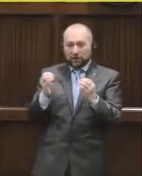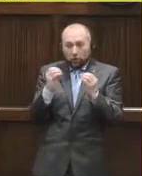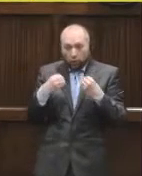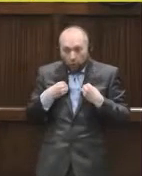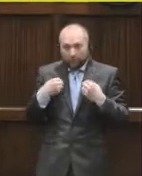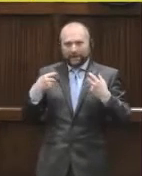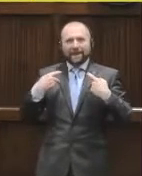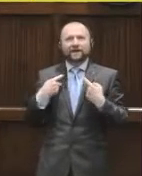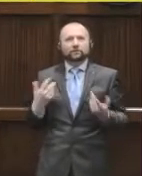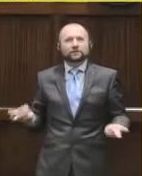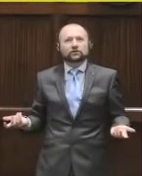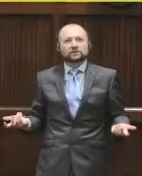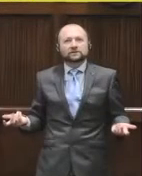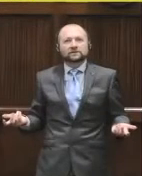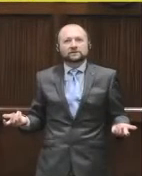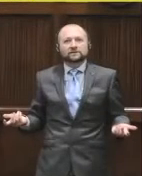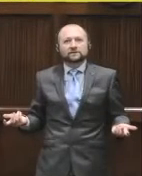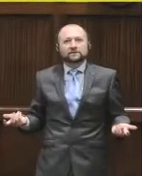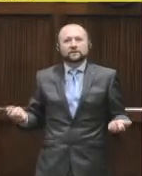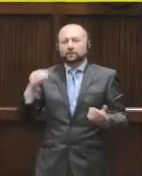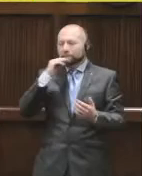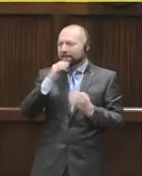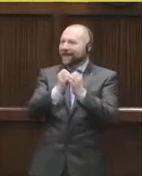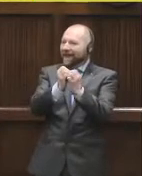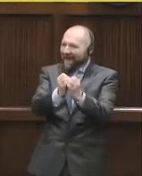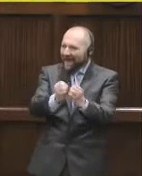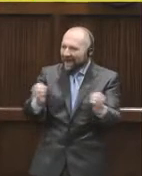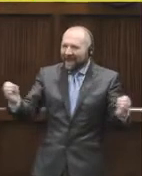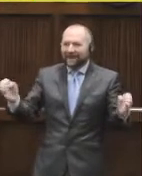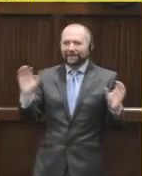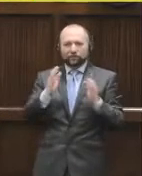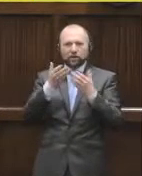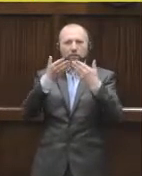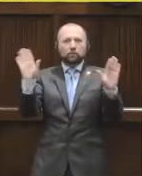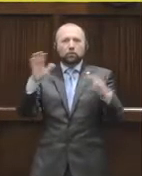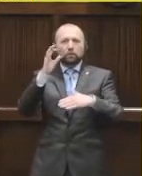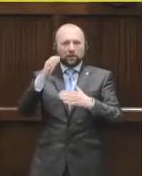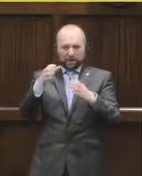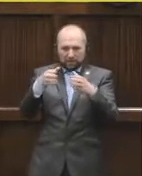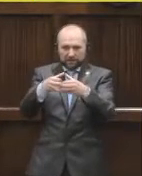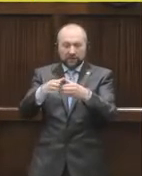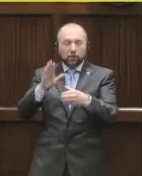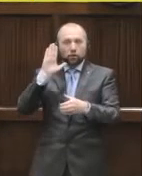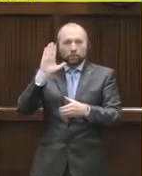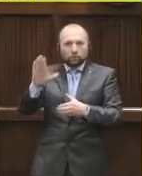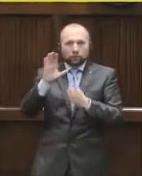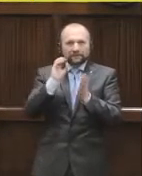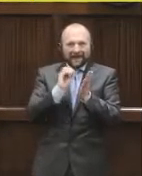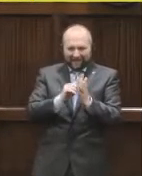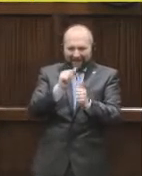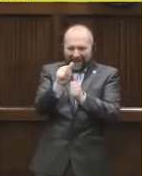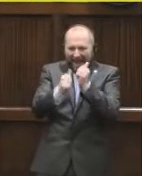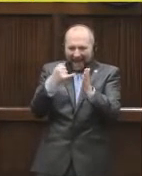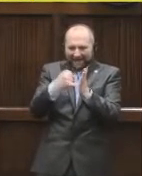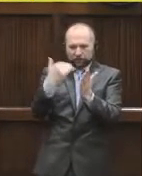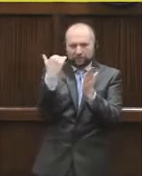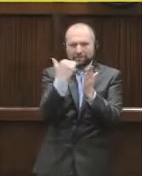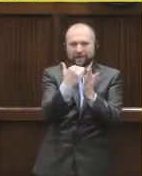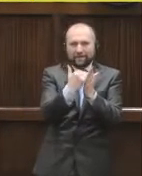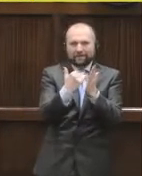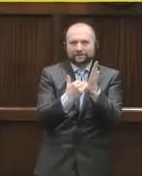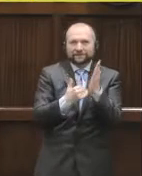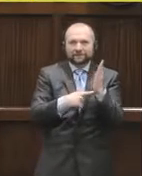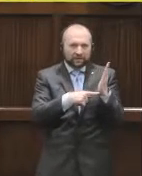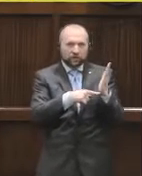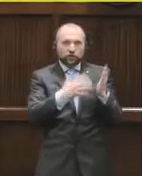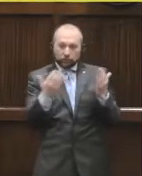language. It will mean every public body having to devise and implement an action plan to promote the